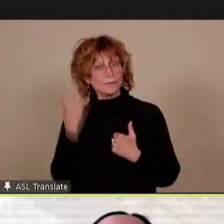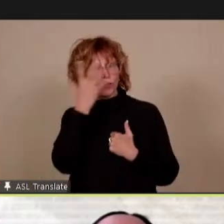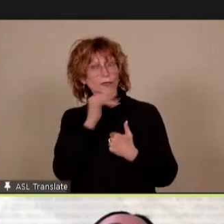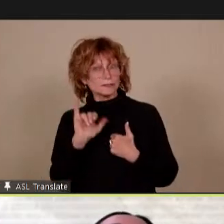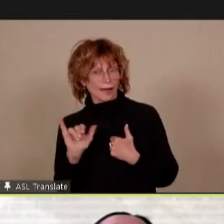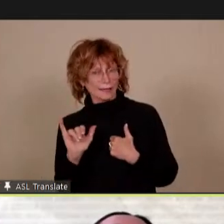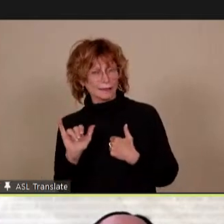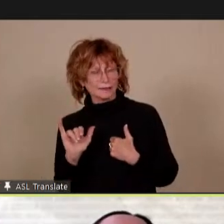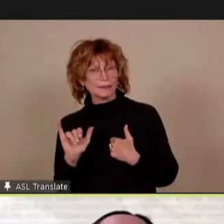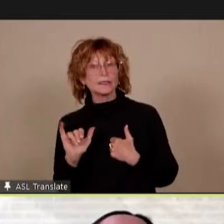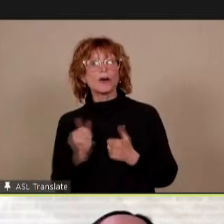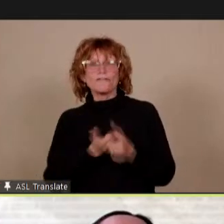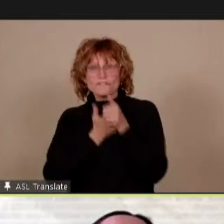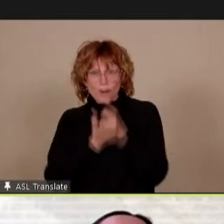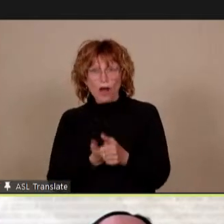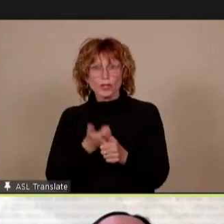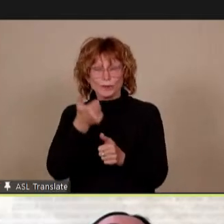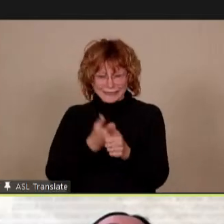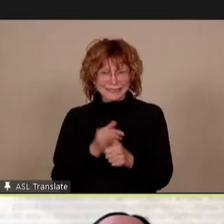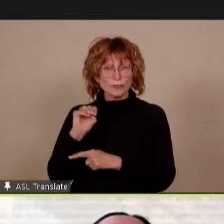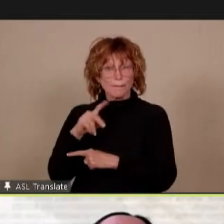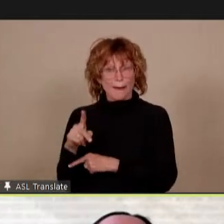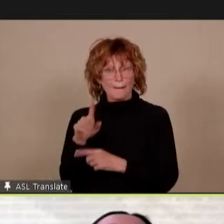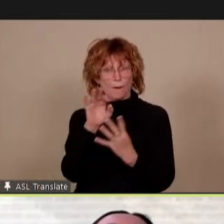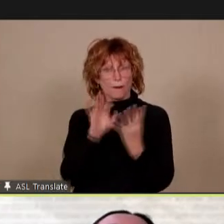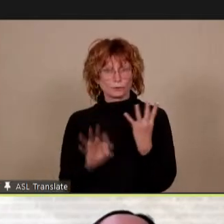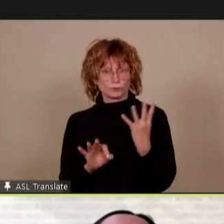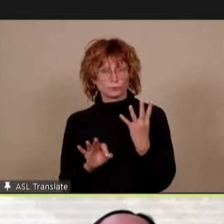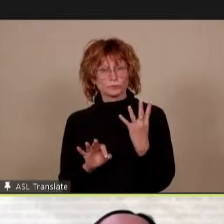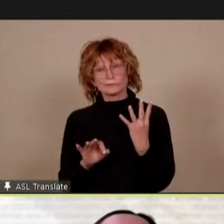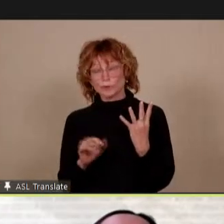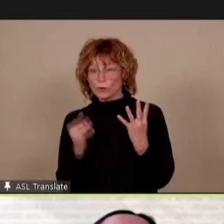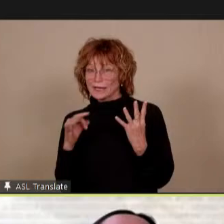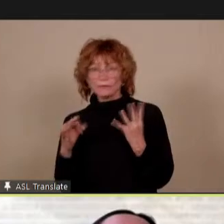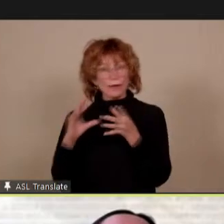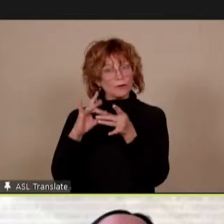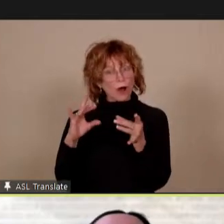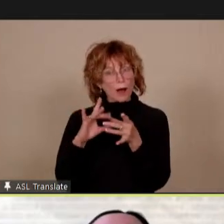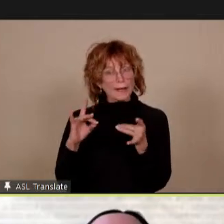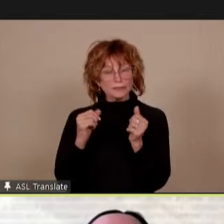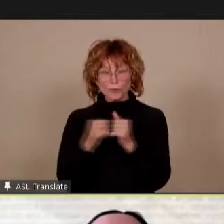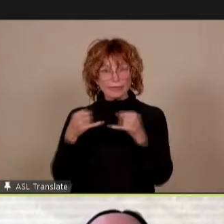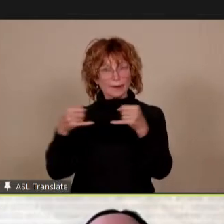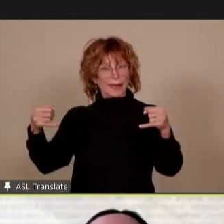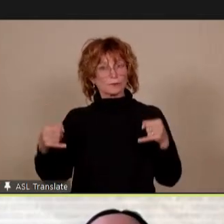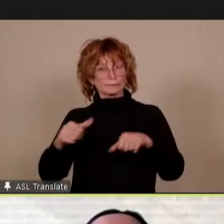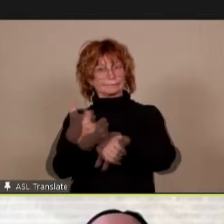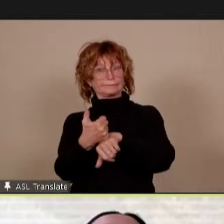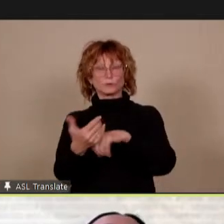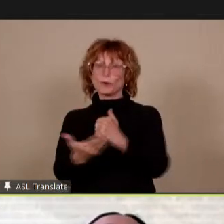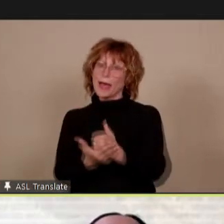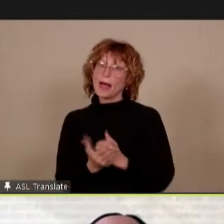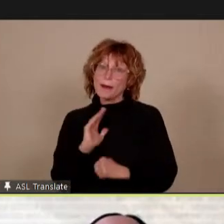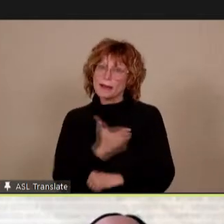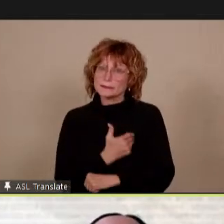to each of the map options. And if you have any comments about the boundaries, that would be helpful